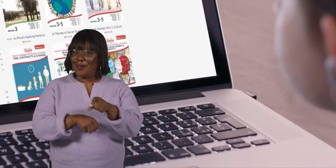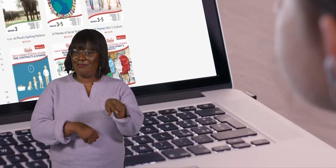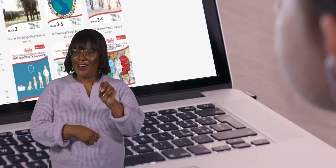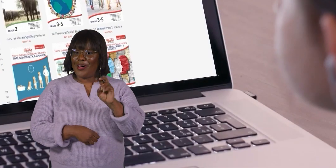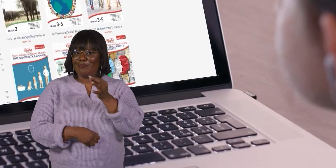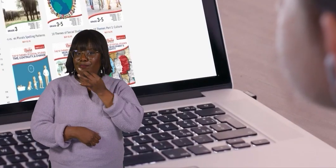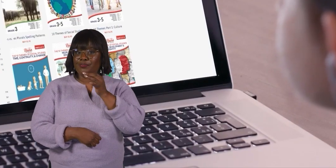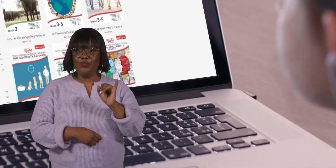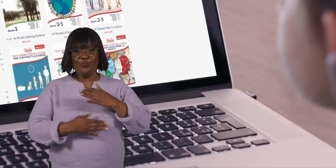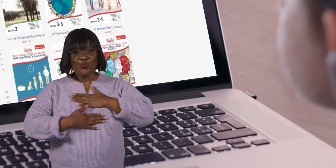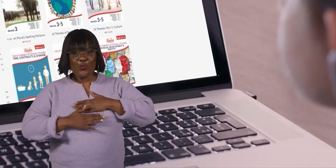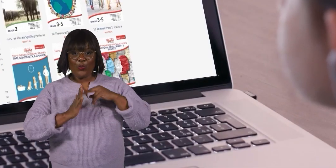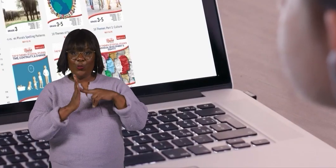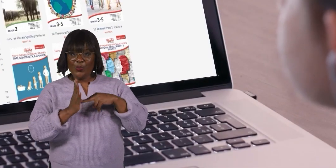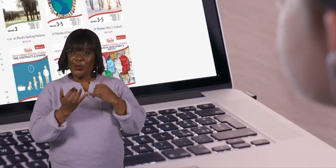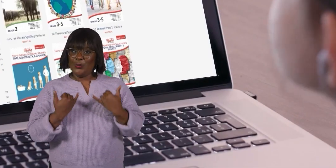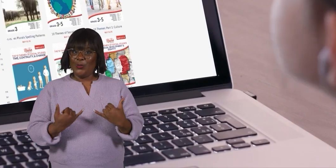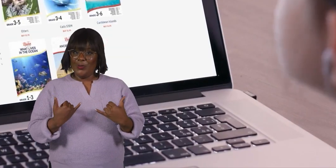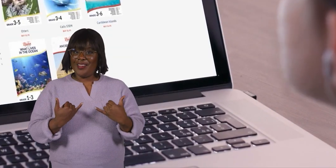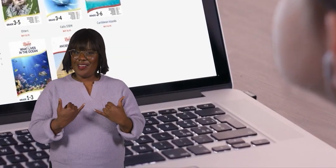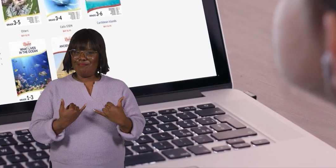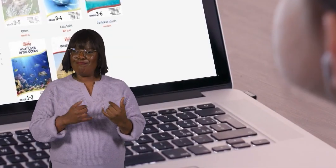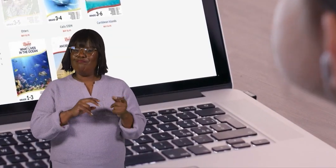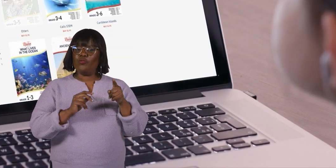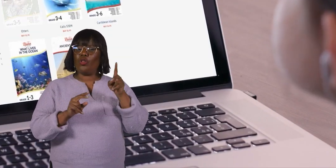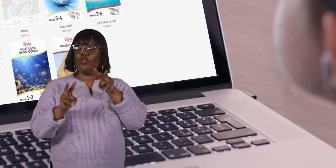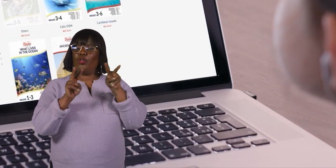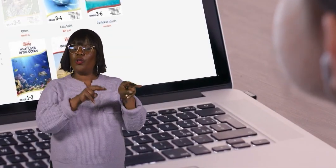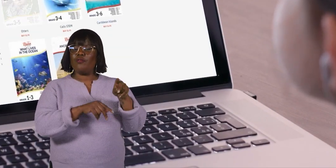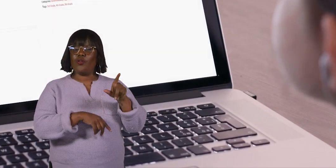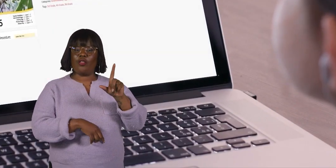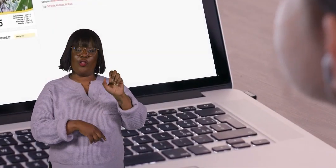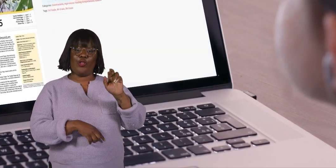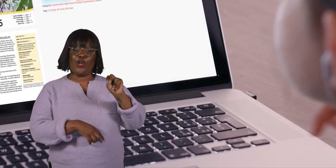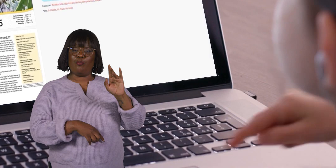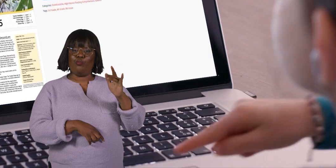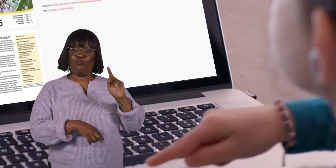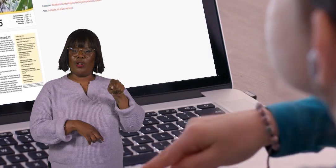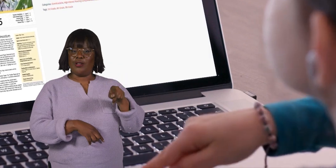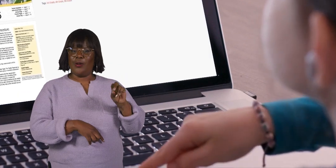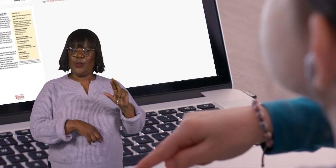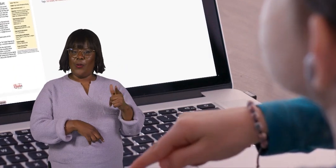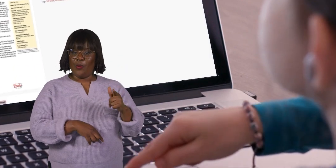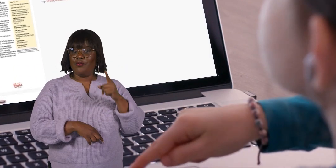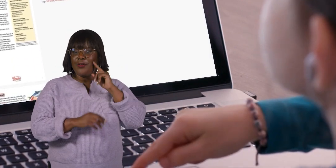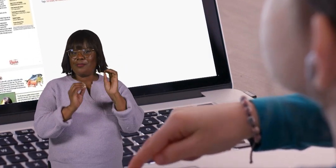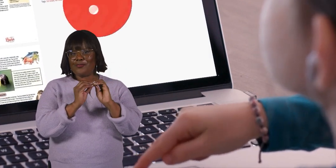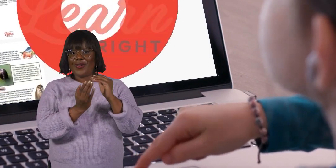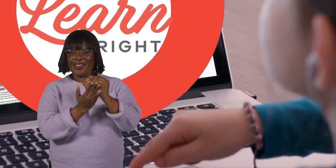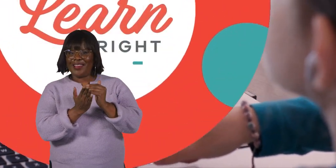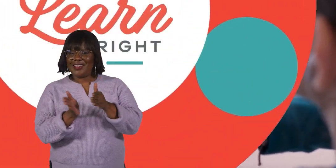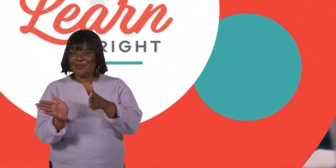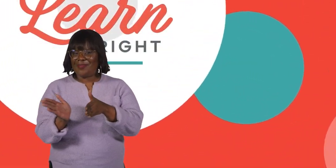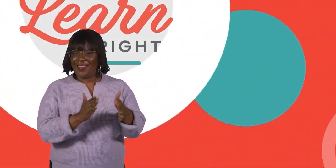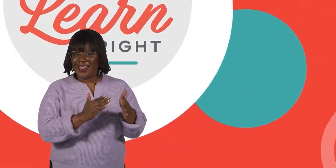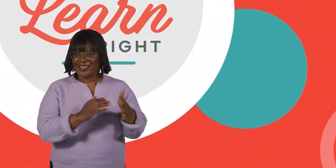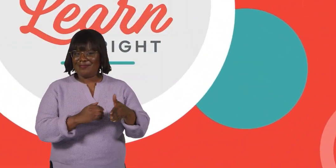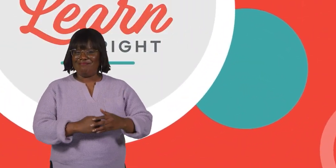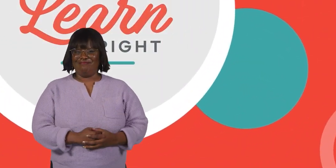If you enjoyed reading along with us today, remember to check out learnbright.org for even more lesson plans.